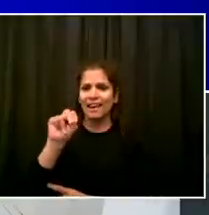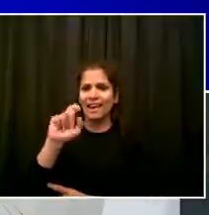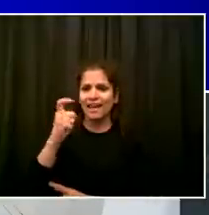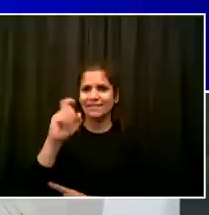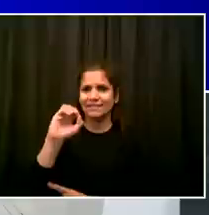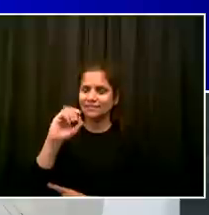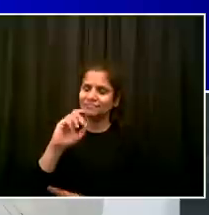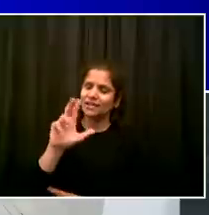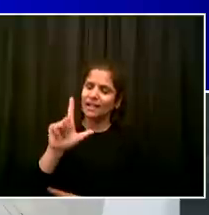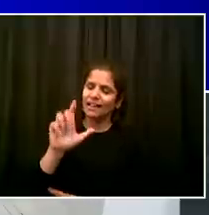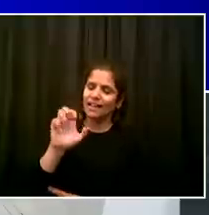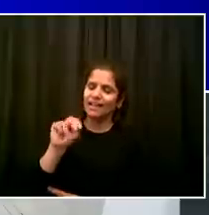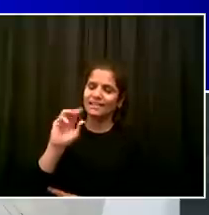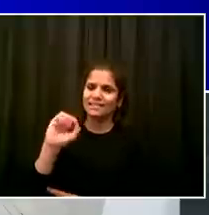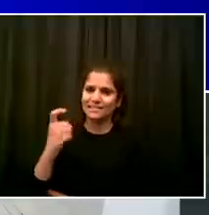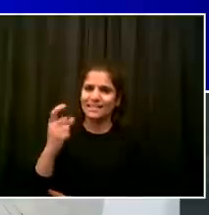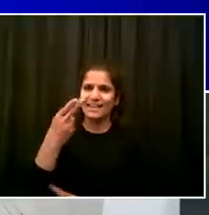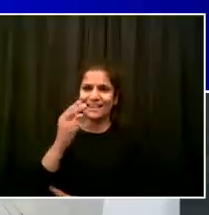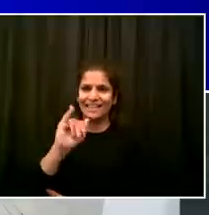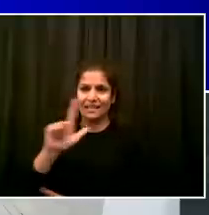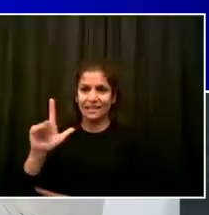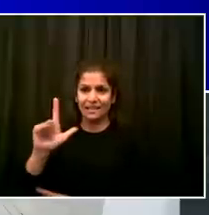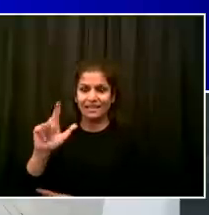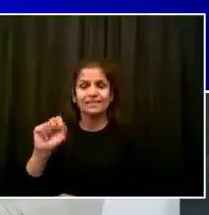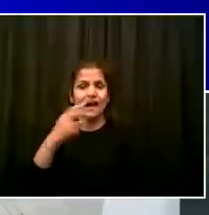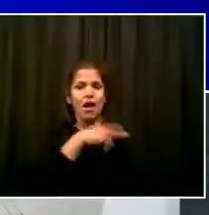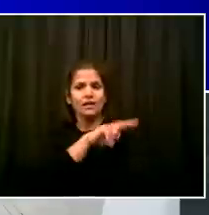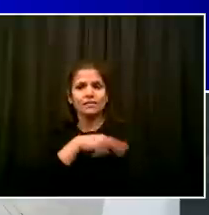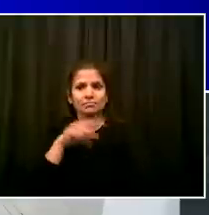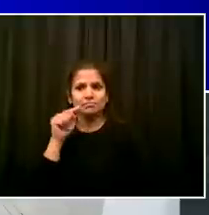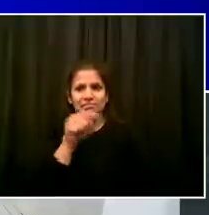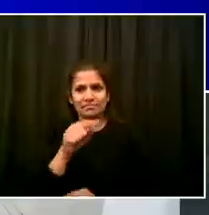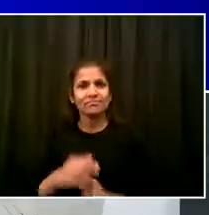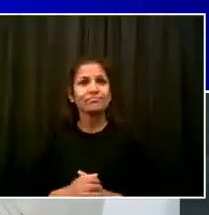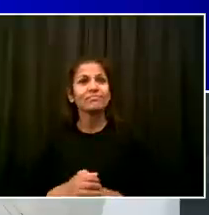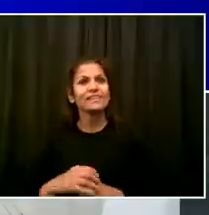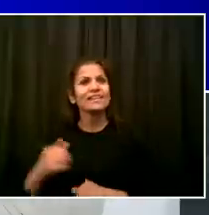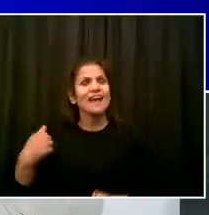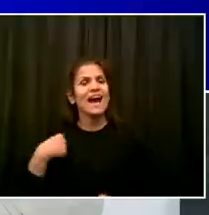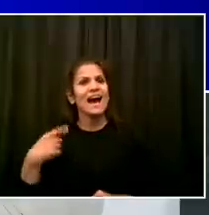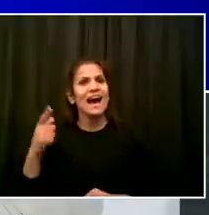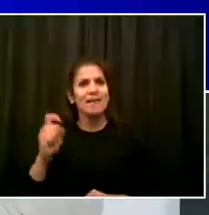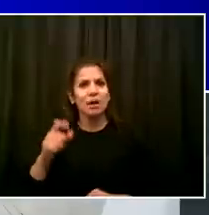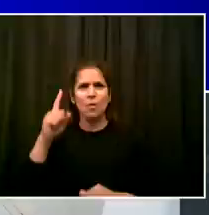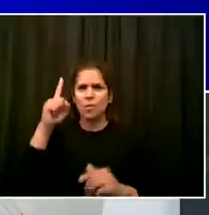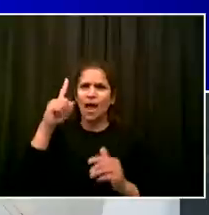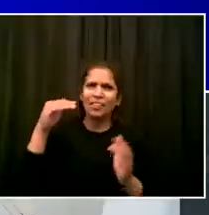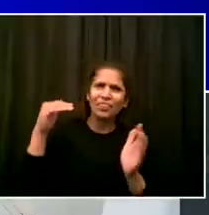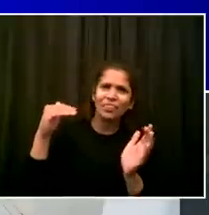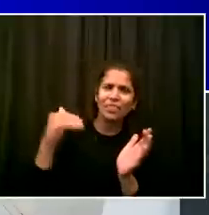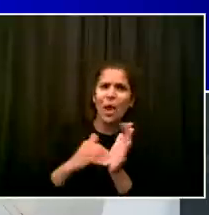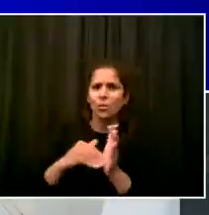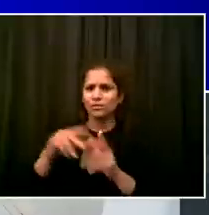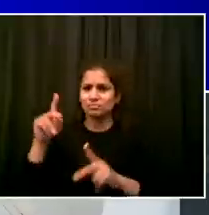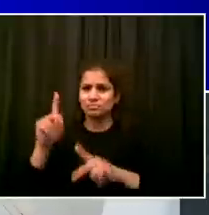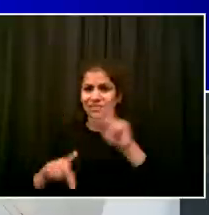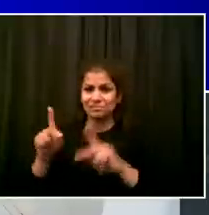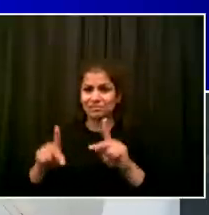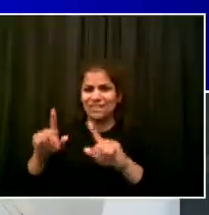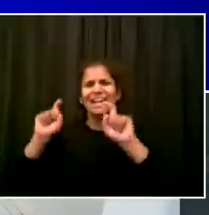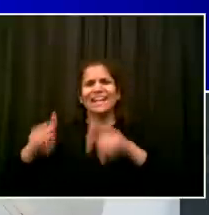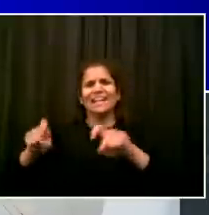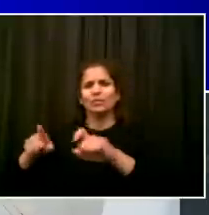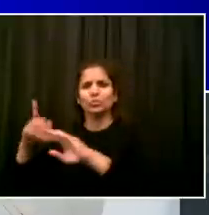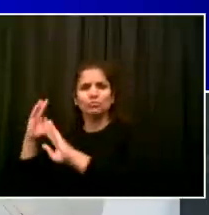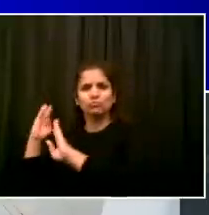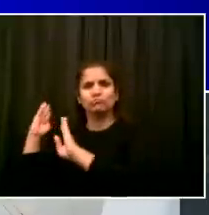this crisis to keep the supply up, to make sure we can protect our fellow New Yorkers. And I know people want to do something positive. I know